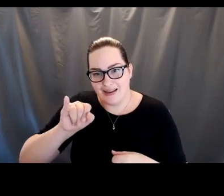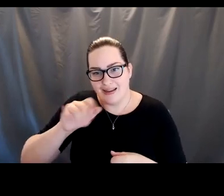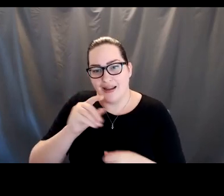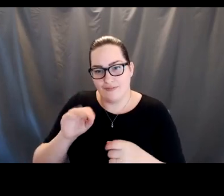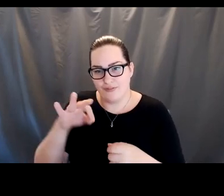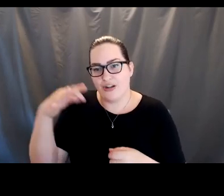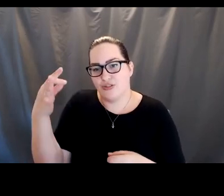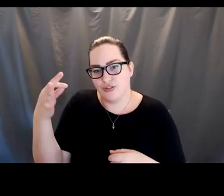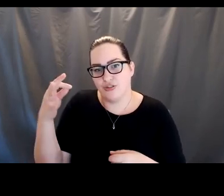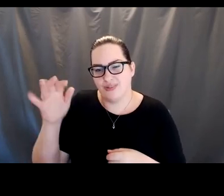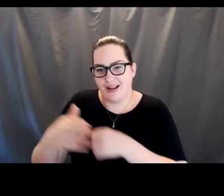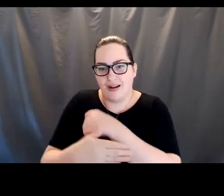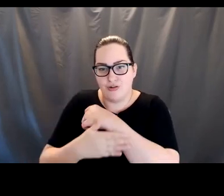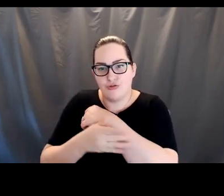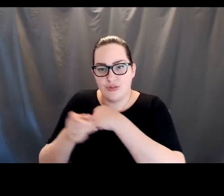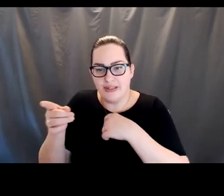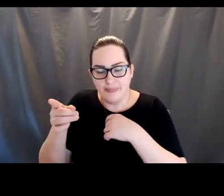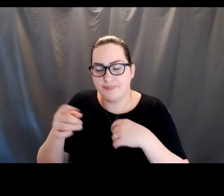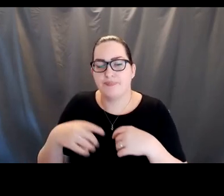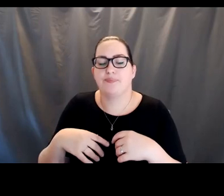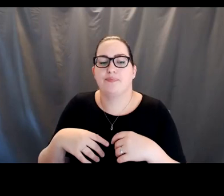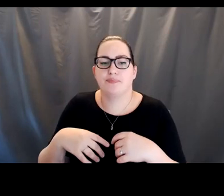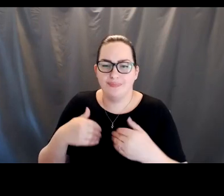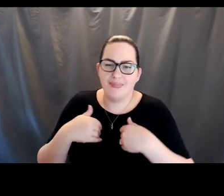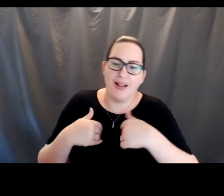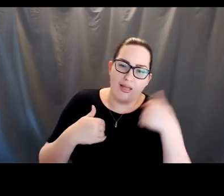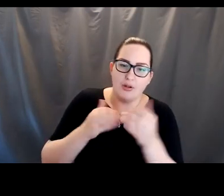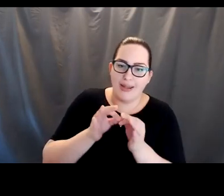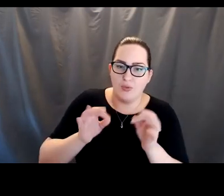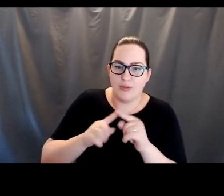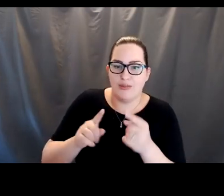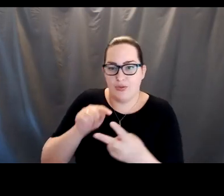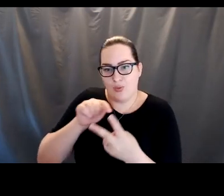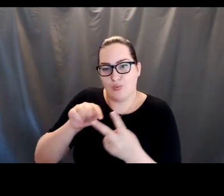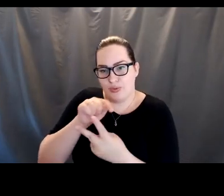but those were the primary languages I was dealing with.